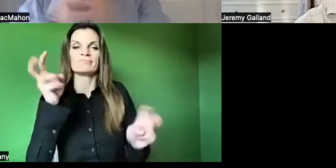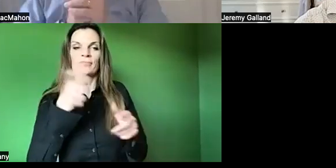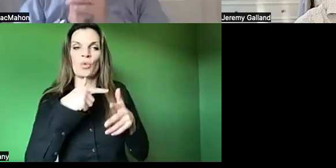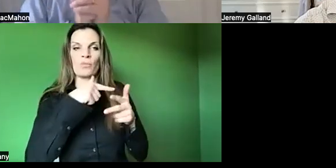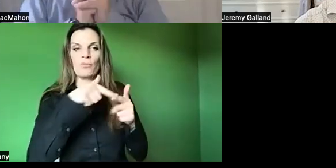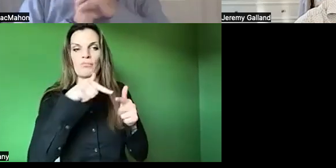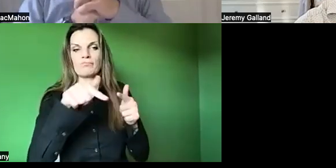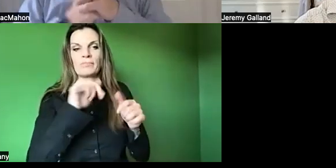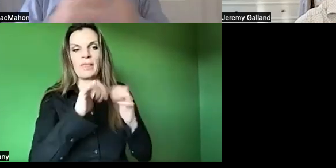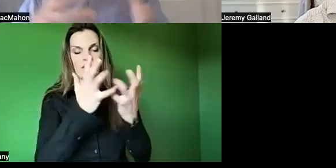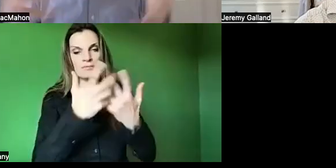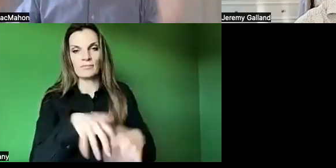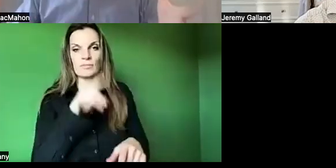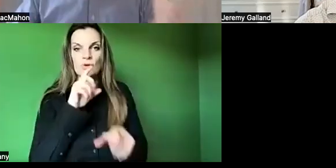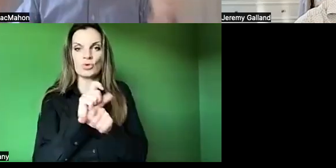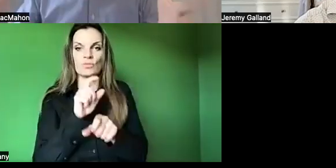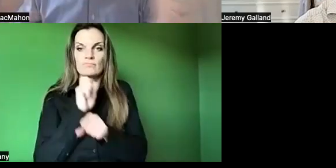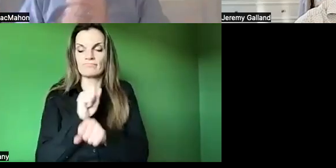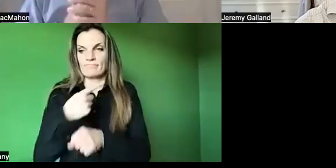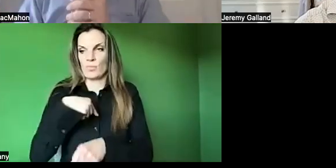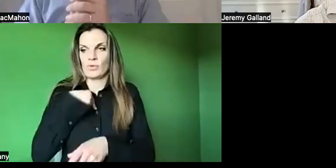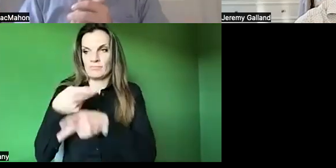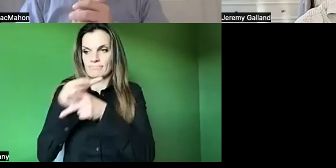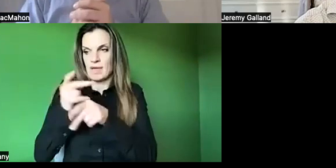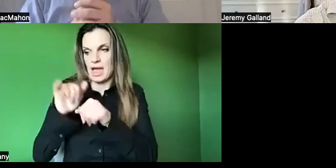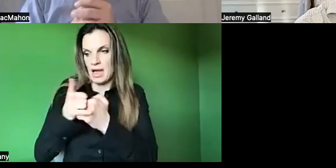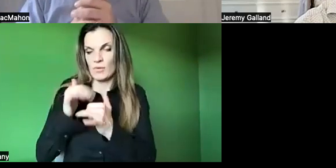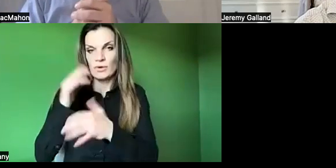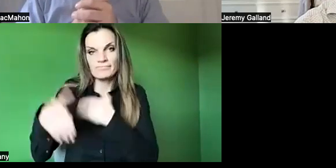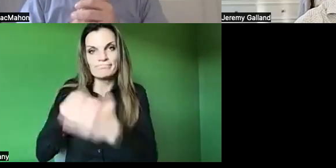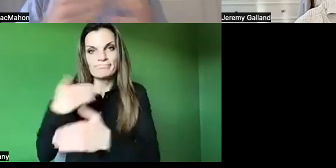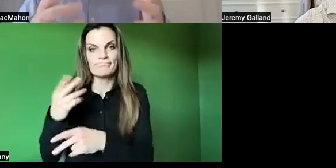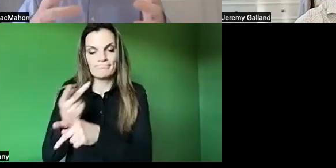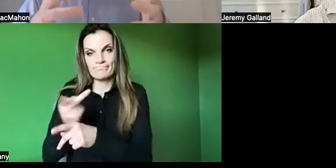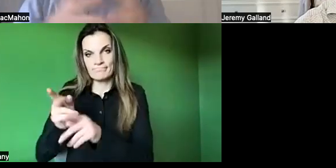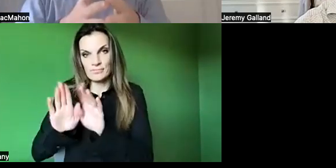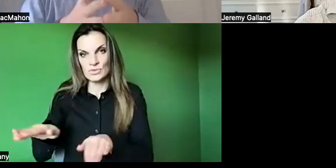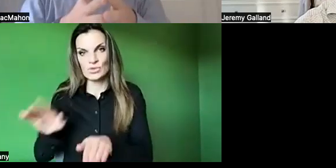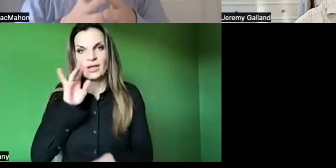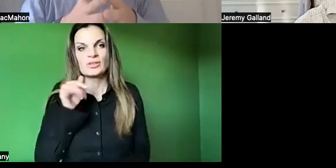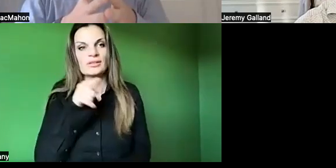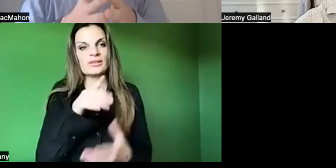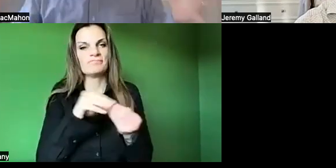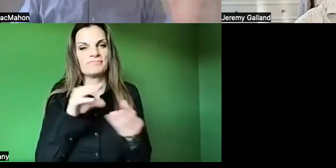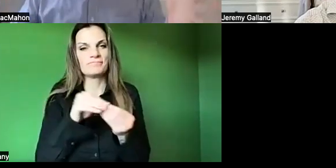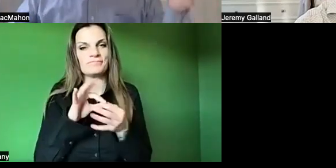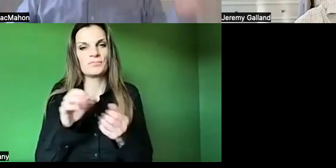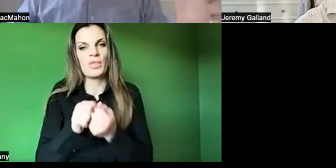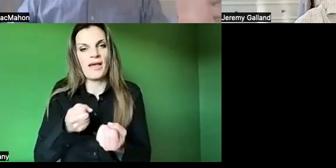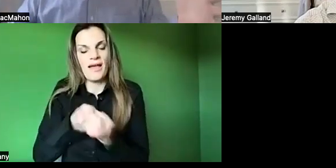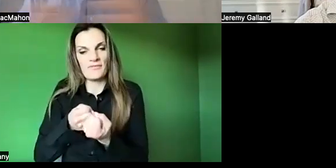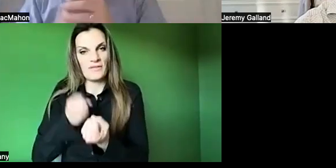oversight body that helps everything run. I'd echo what Jodie said in terms of advocating for